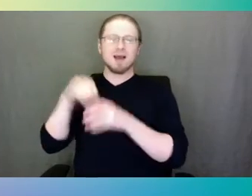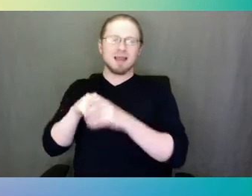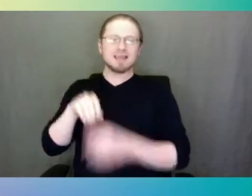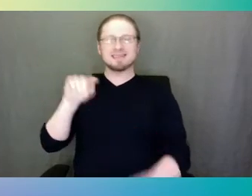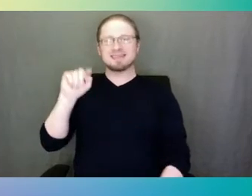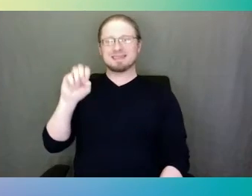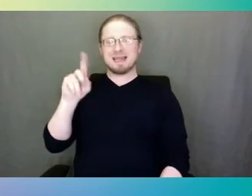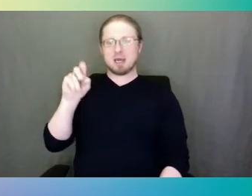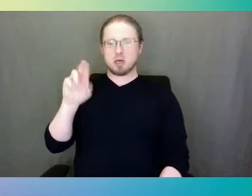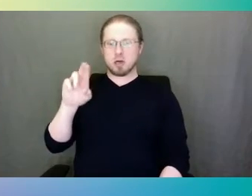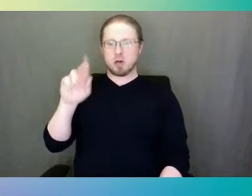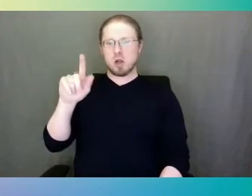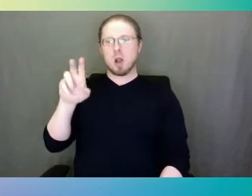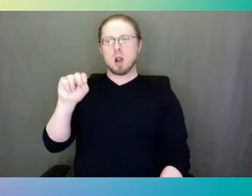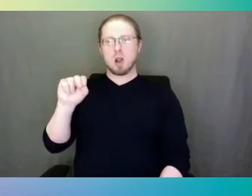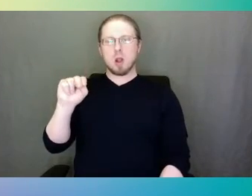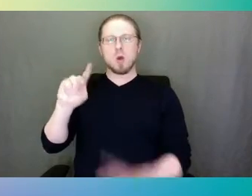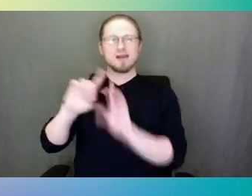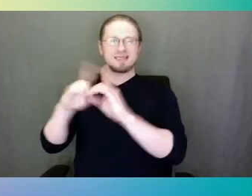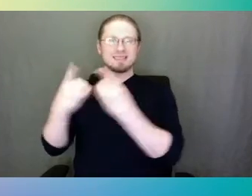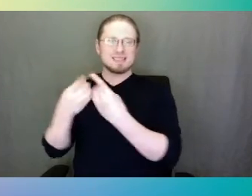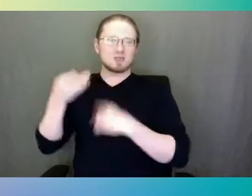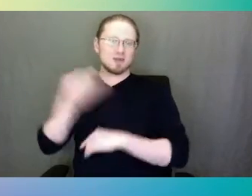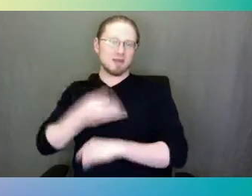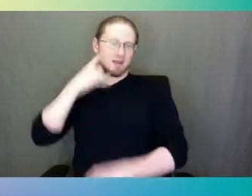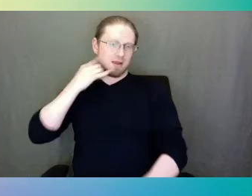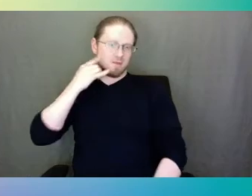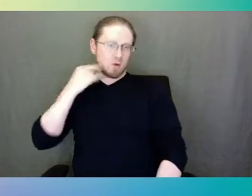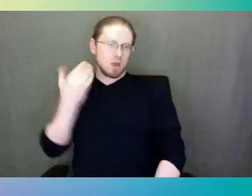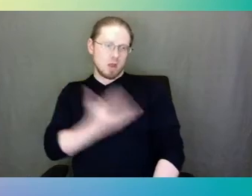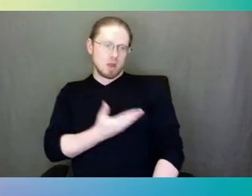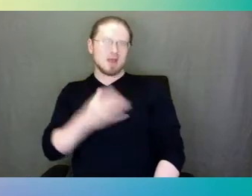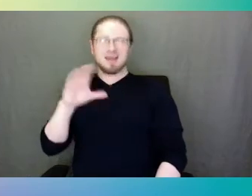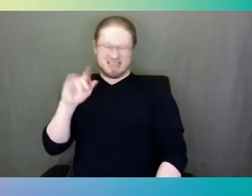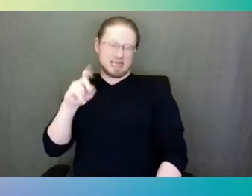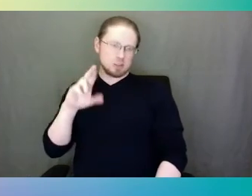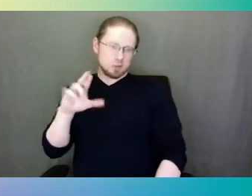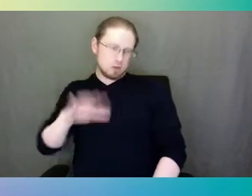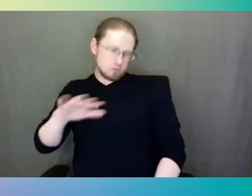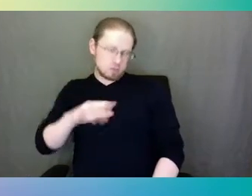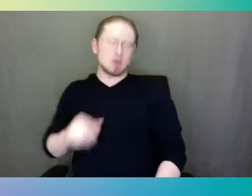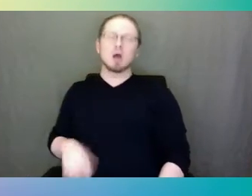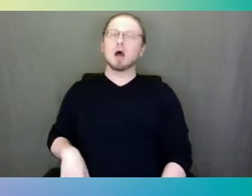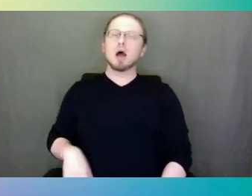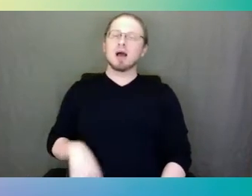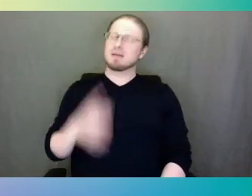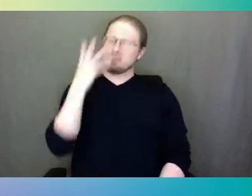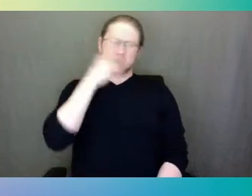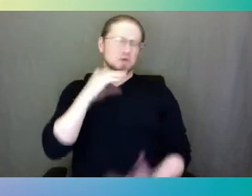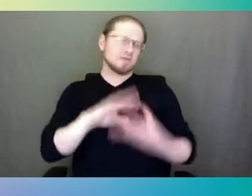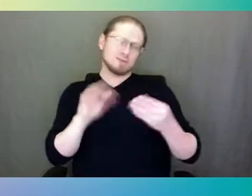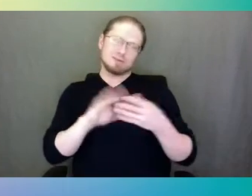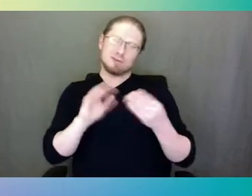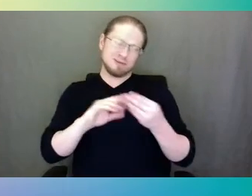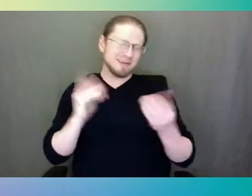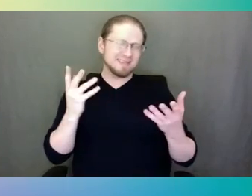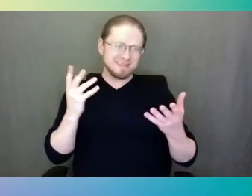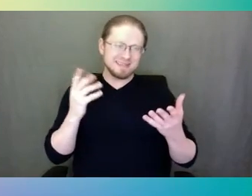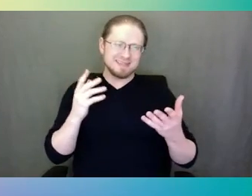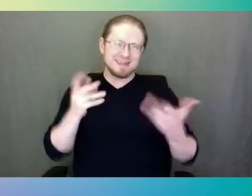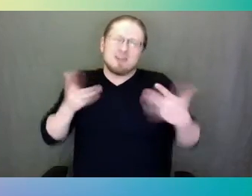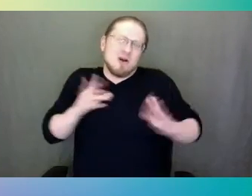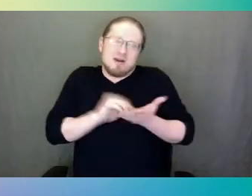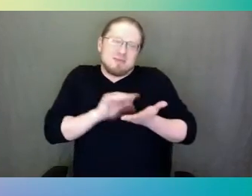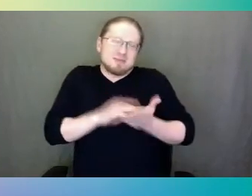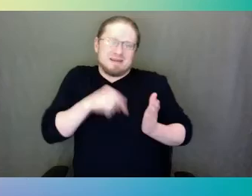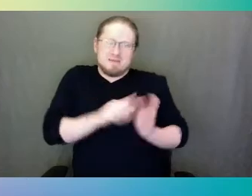a lot of gay people were around there. And it's also a beautiful story. It's already written. It's a beautiful